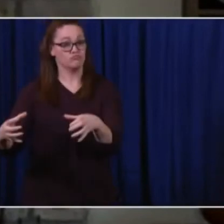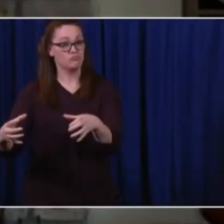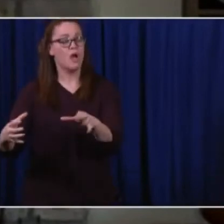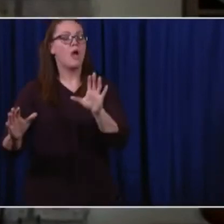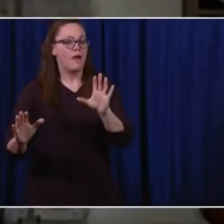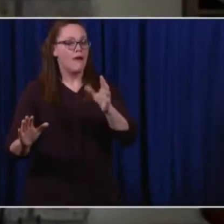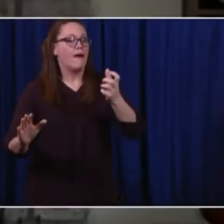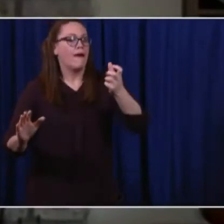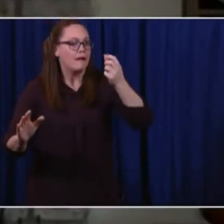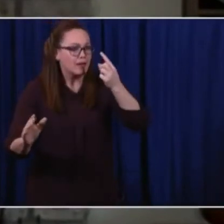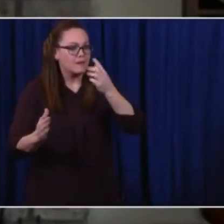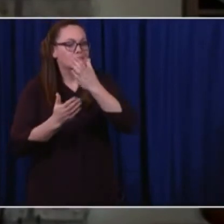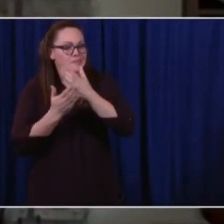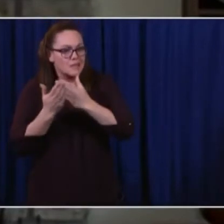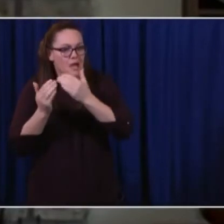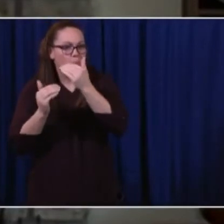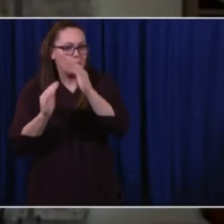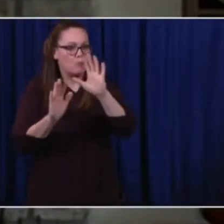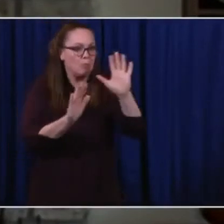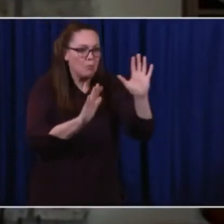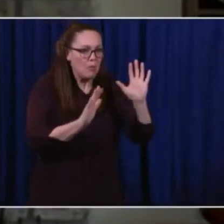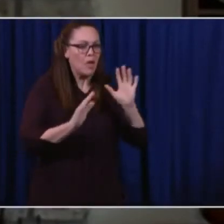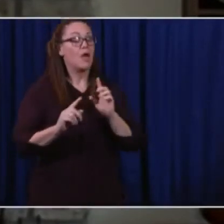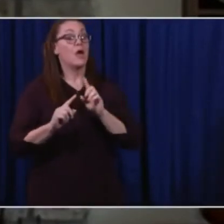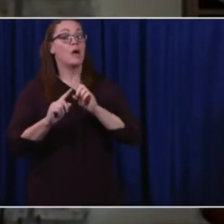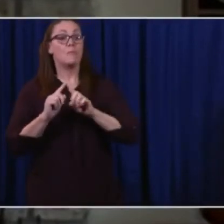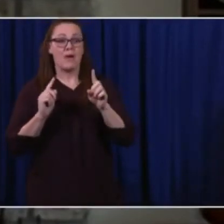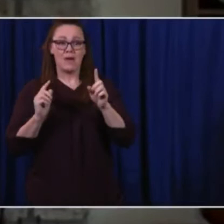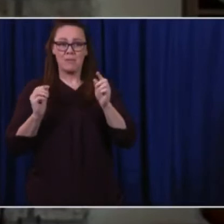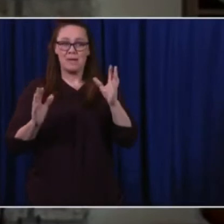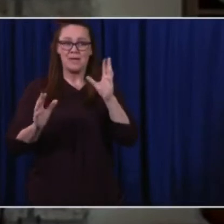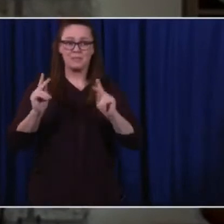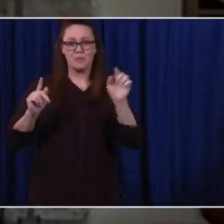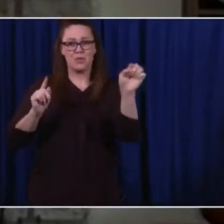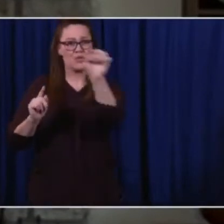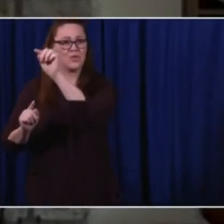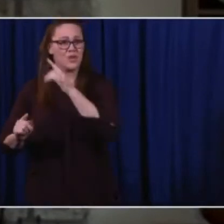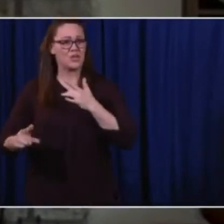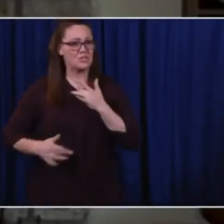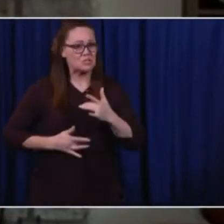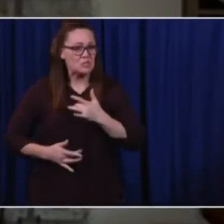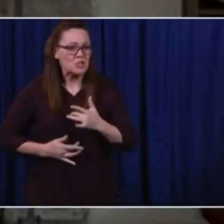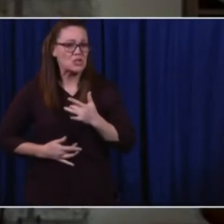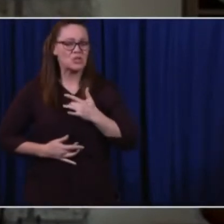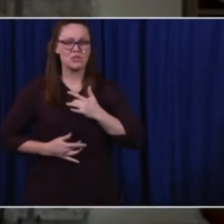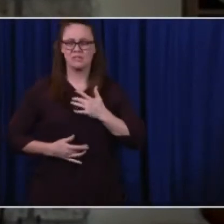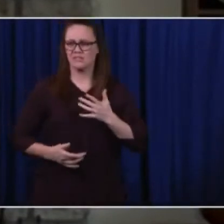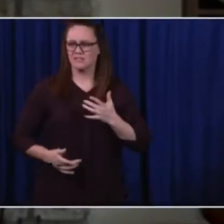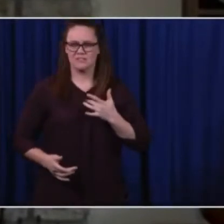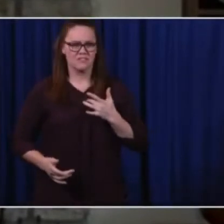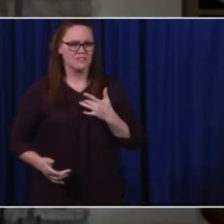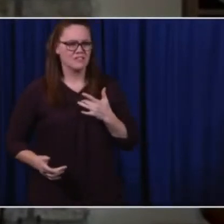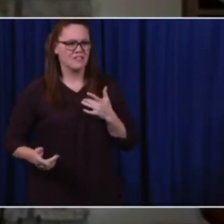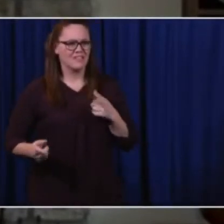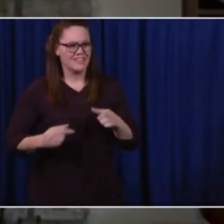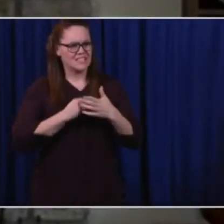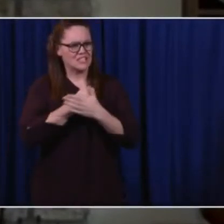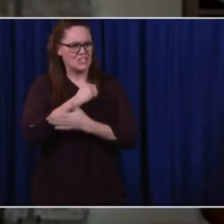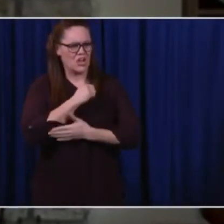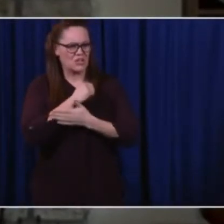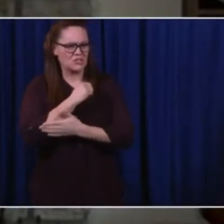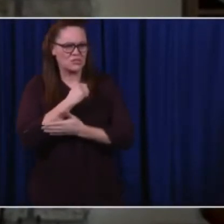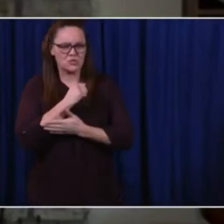circumstances, but there are many who have a lot of concern and worry about this country, even in the midst of